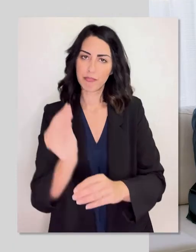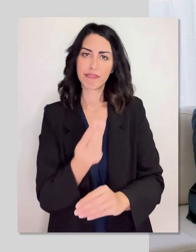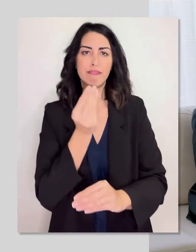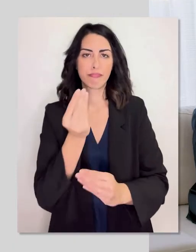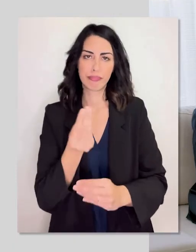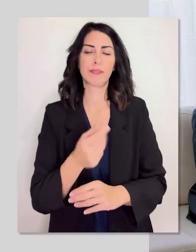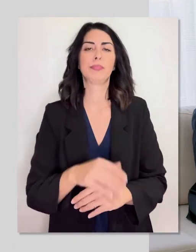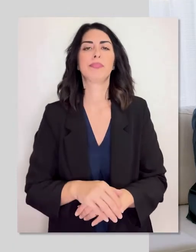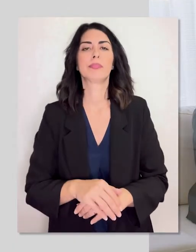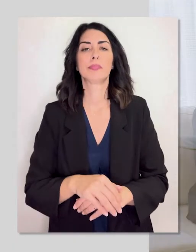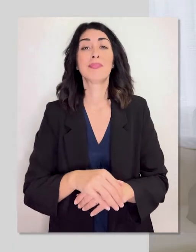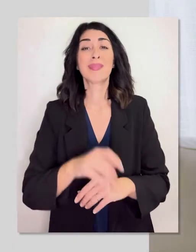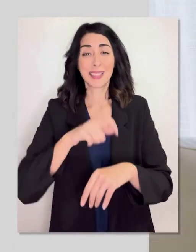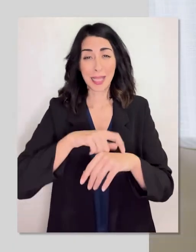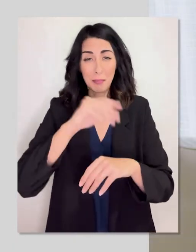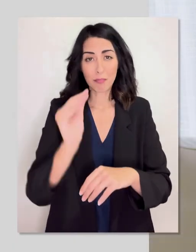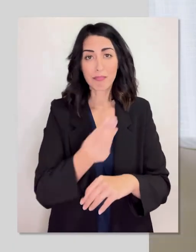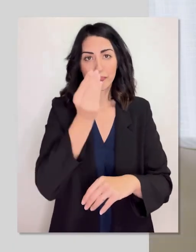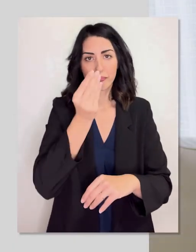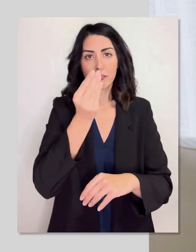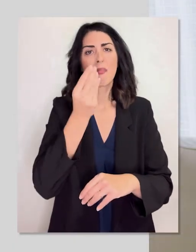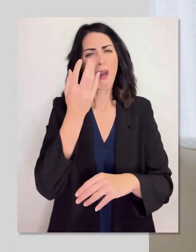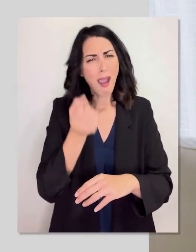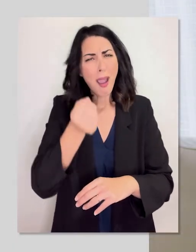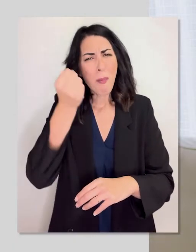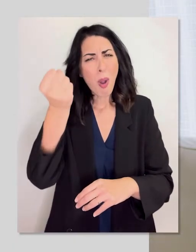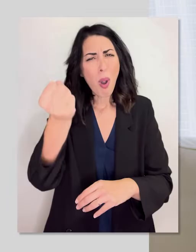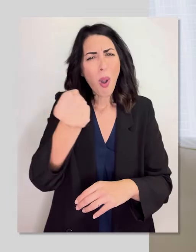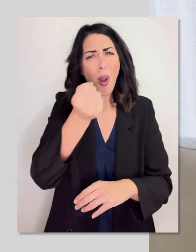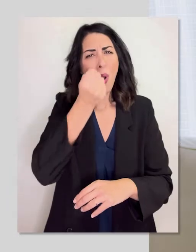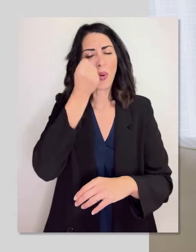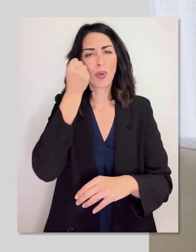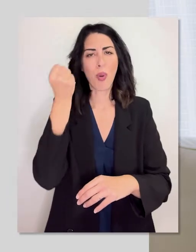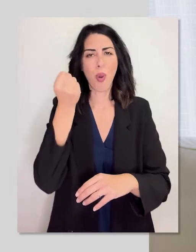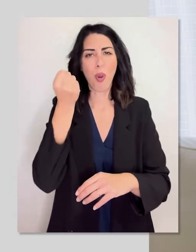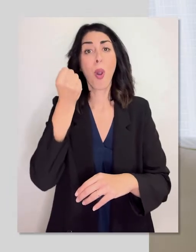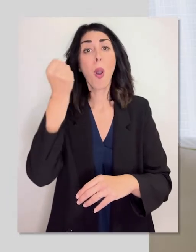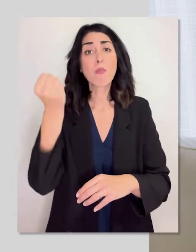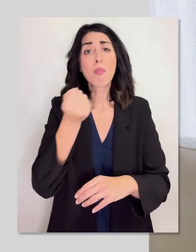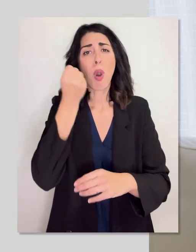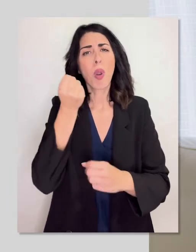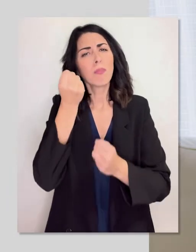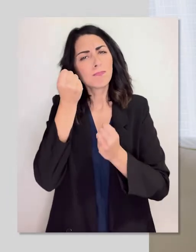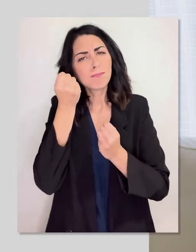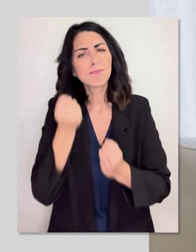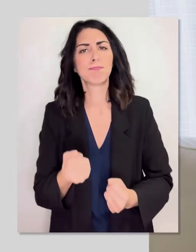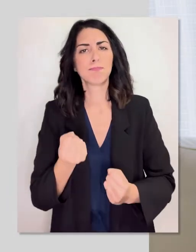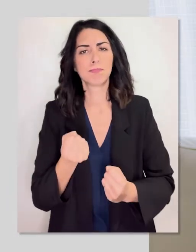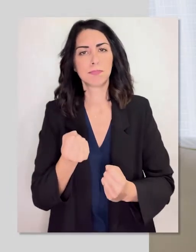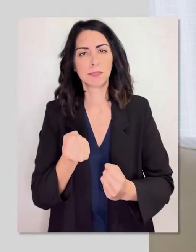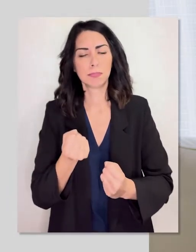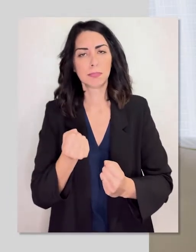And the attack usually has a lot of pain associated with it, and the pain is usually